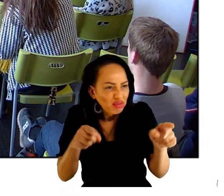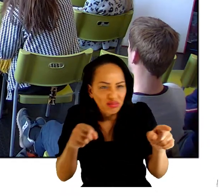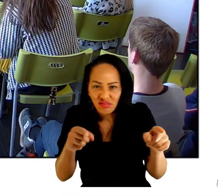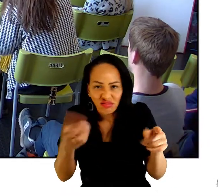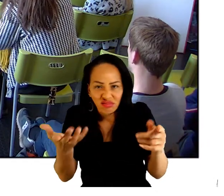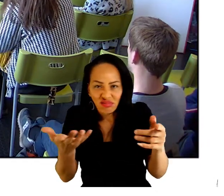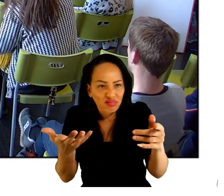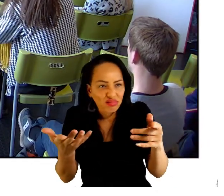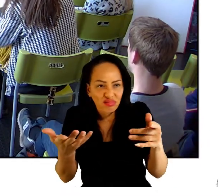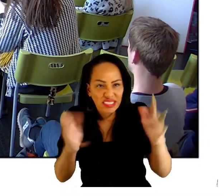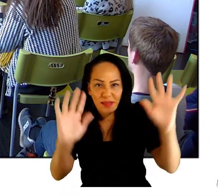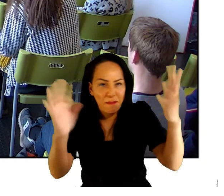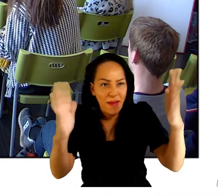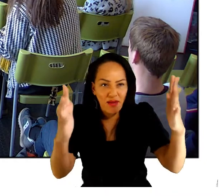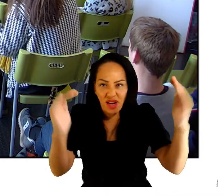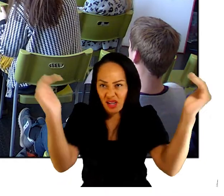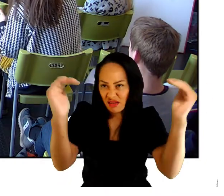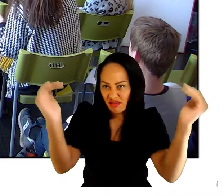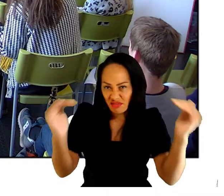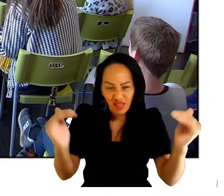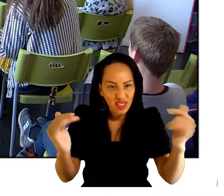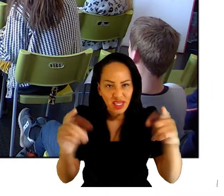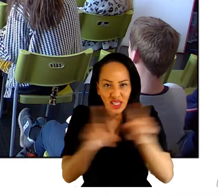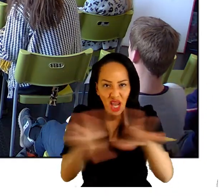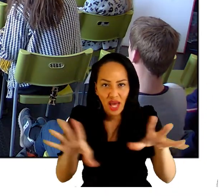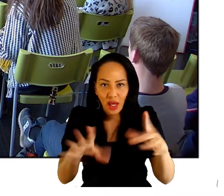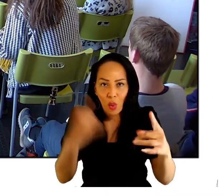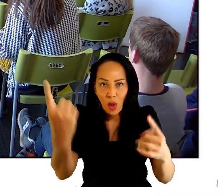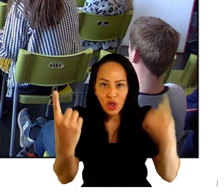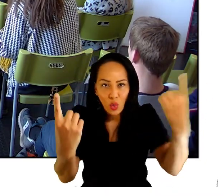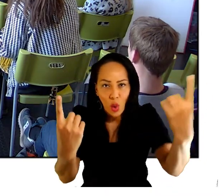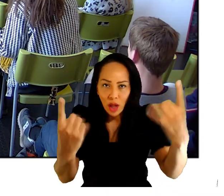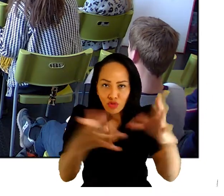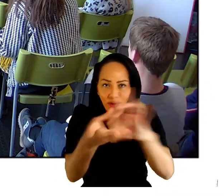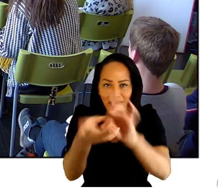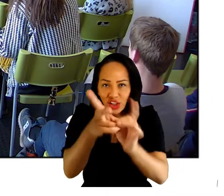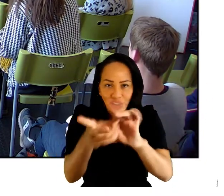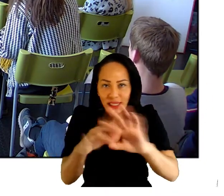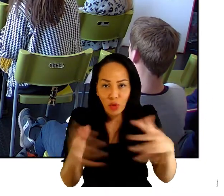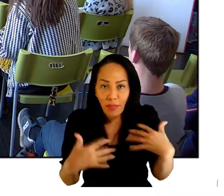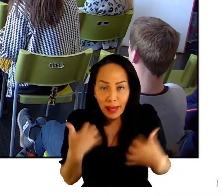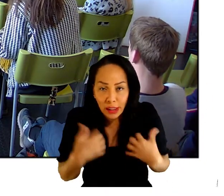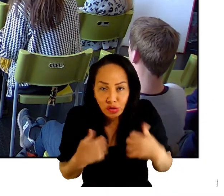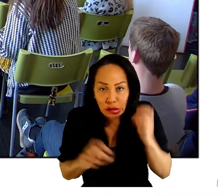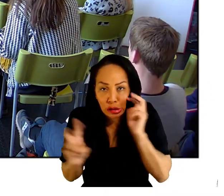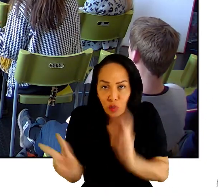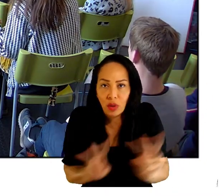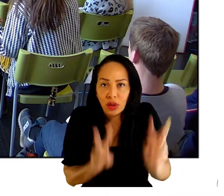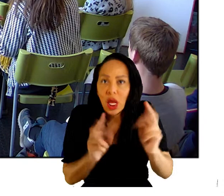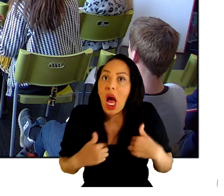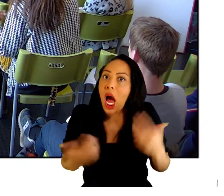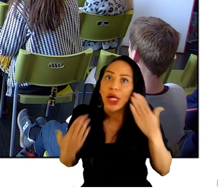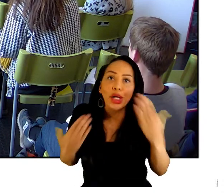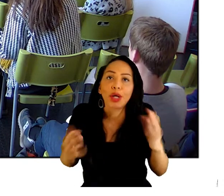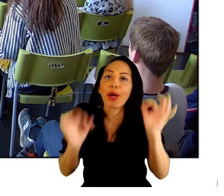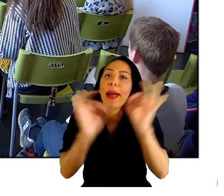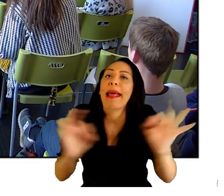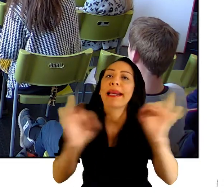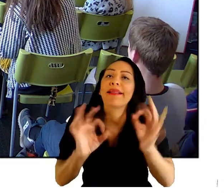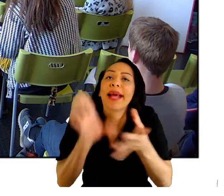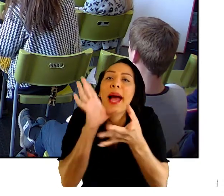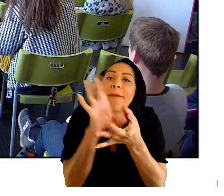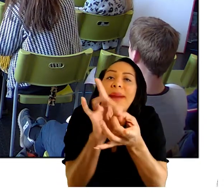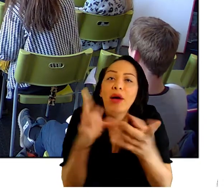mirrored exactly, right? It's like a one-to-one relationship. And I just wondered, like, I don't know anything about this, but would there be a